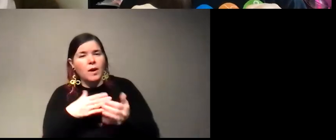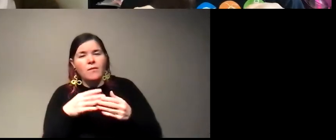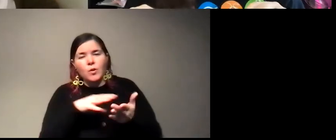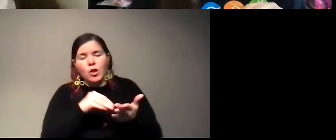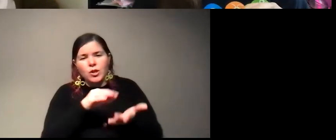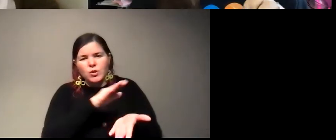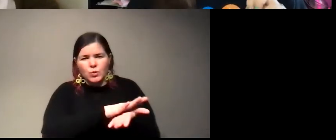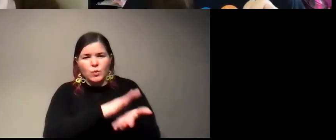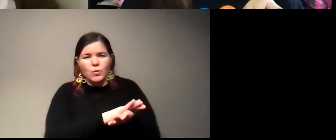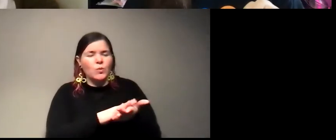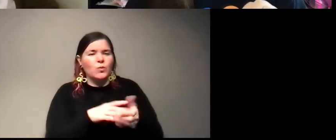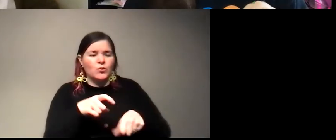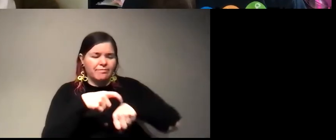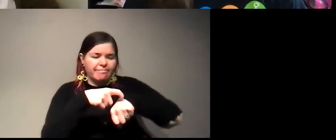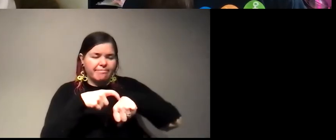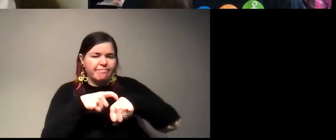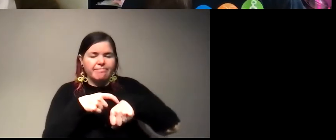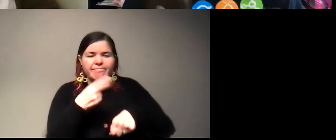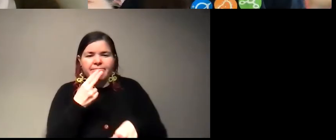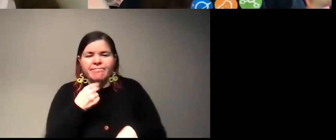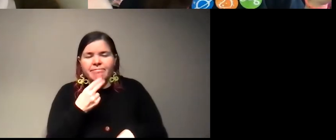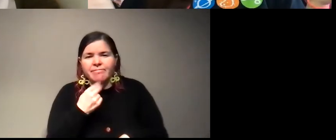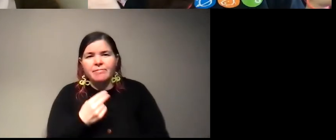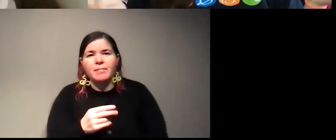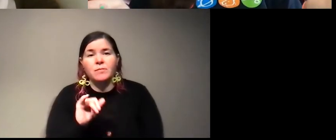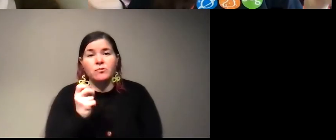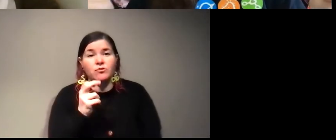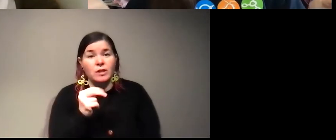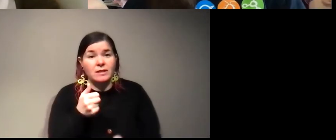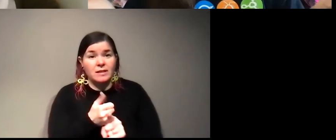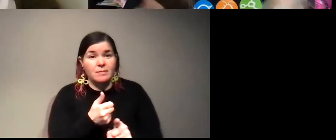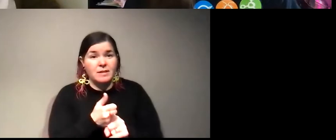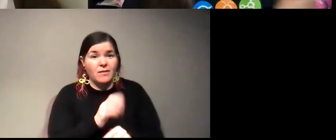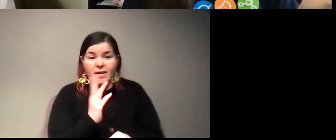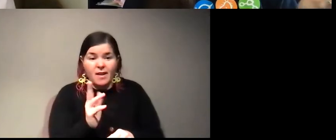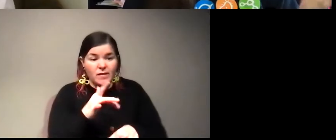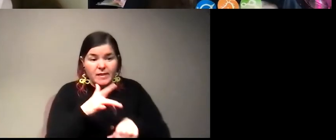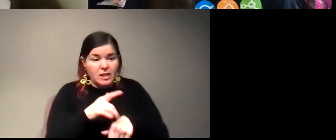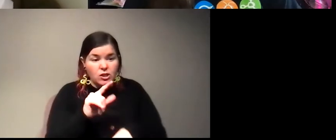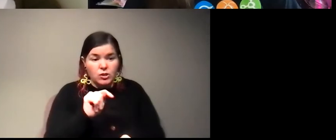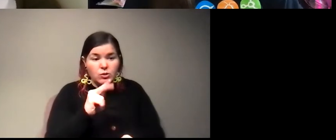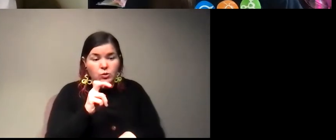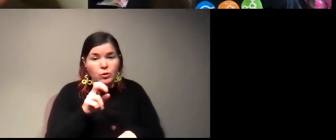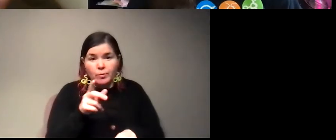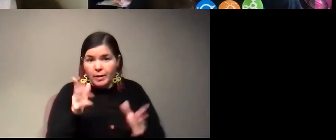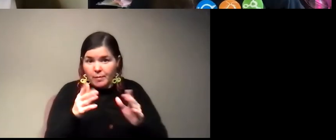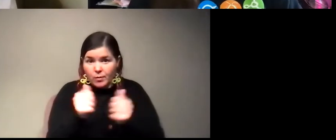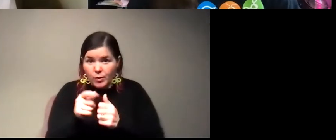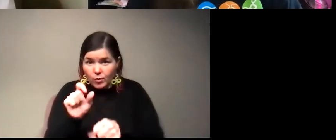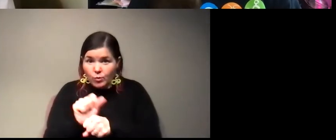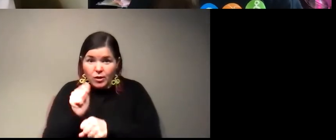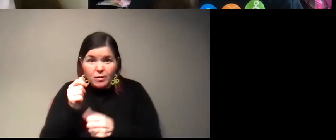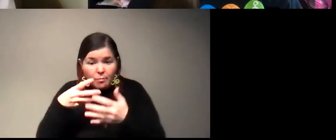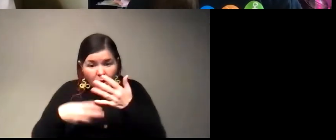is just barely scratching the surface, because Jason really never even touches a tube of anything compared to Devin, who's working with tubes and blood